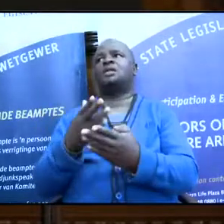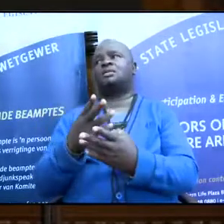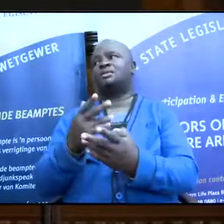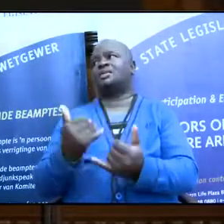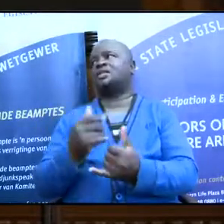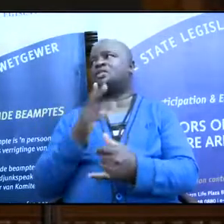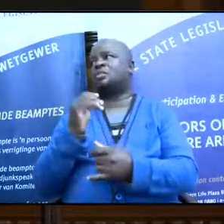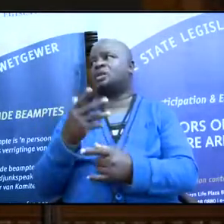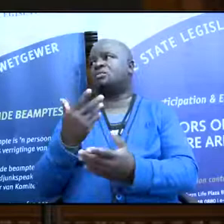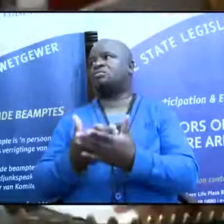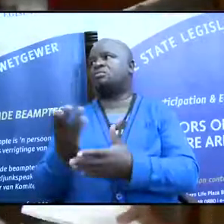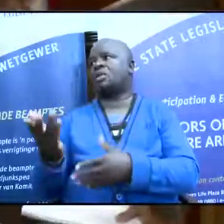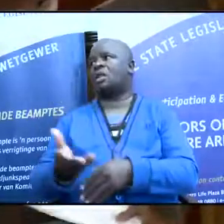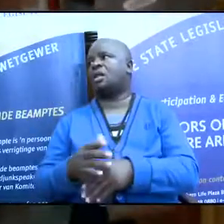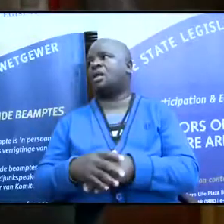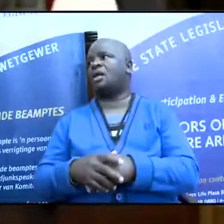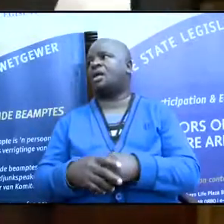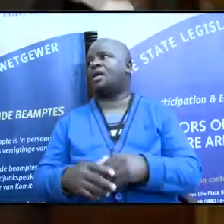speaker